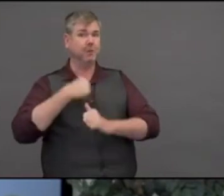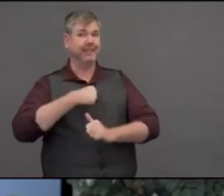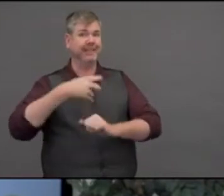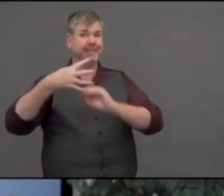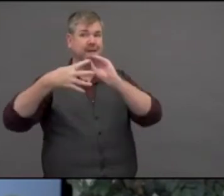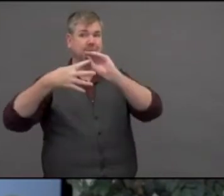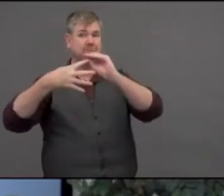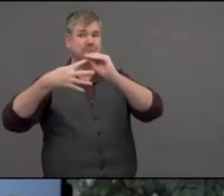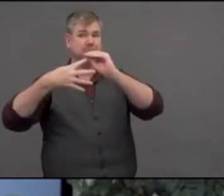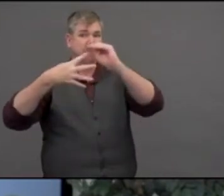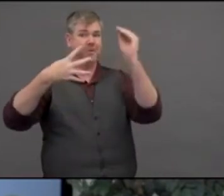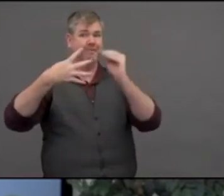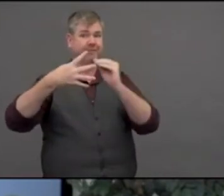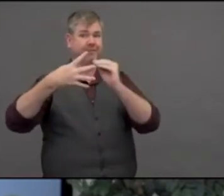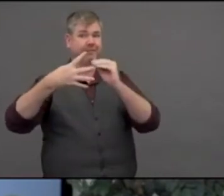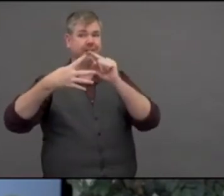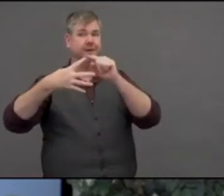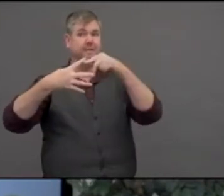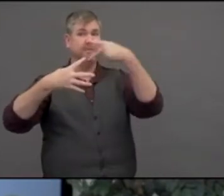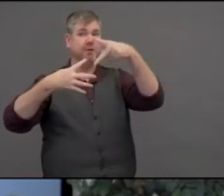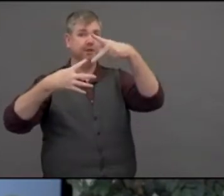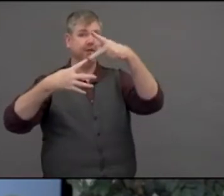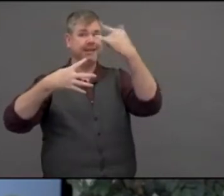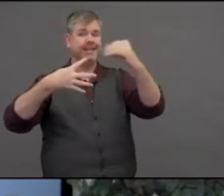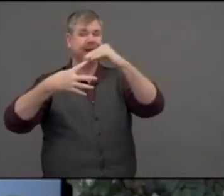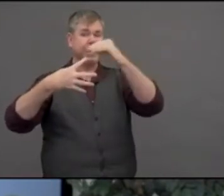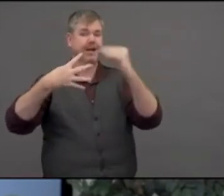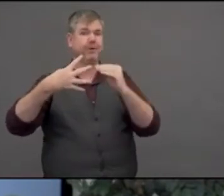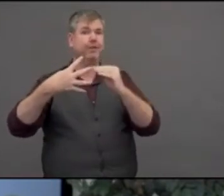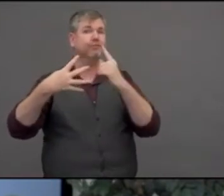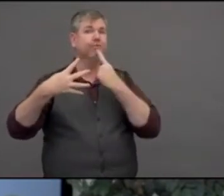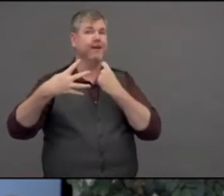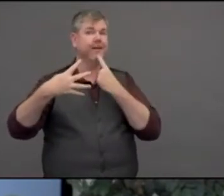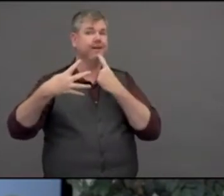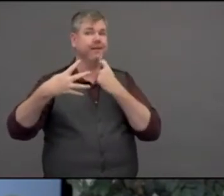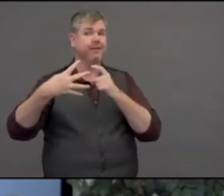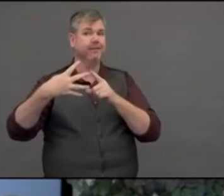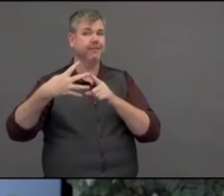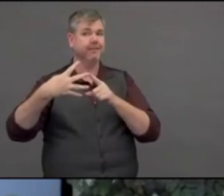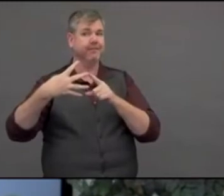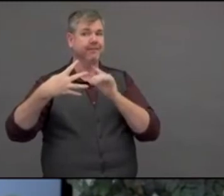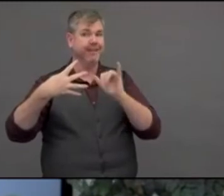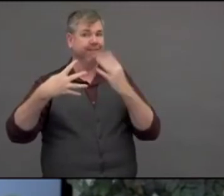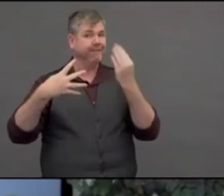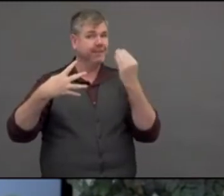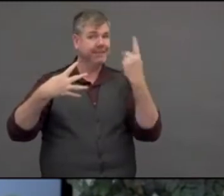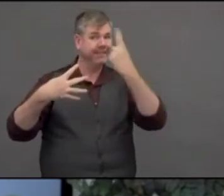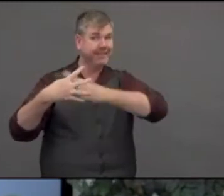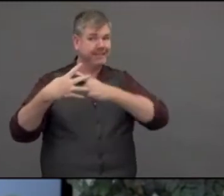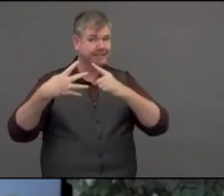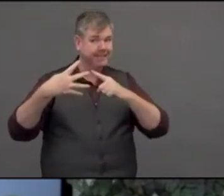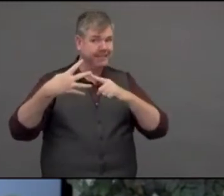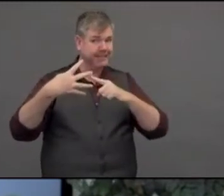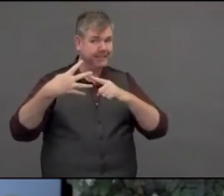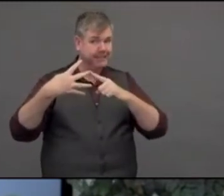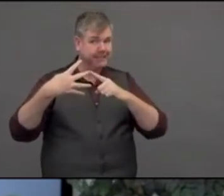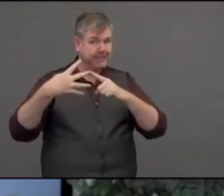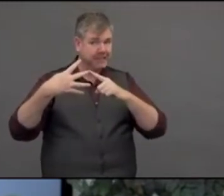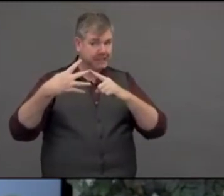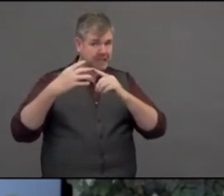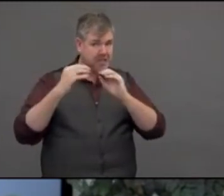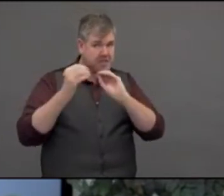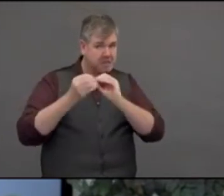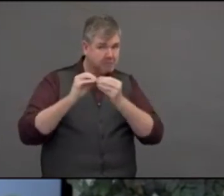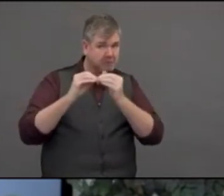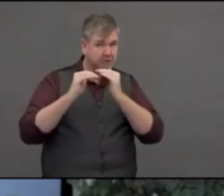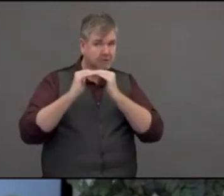after being there for 14 days, your numbers still remain more or less in that area, you have